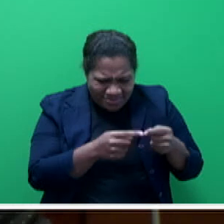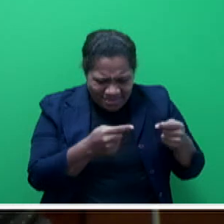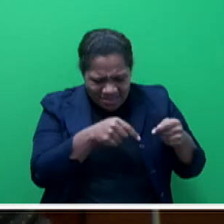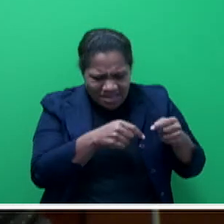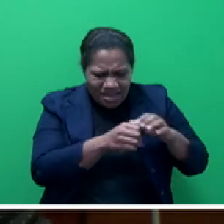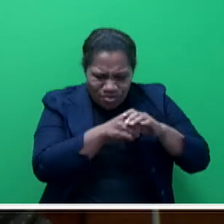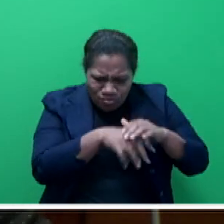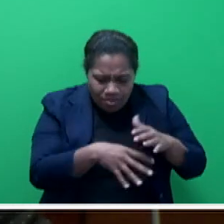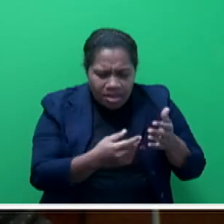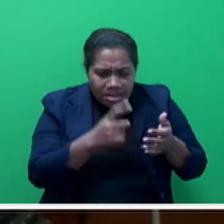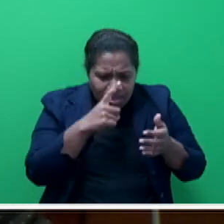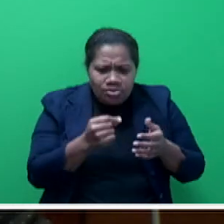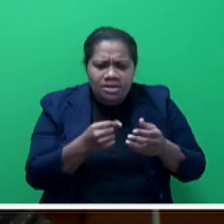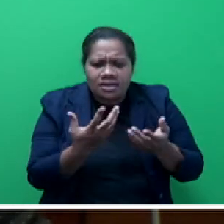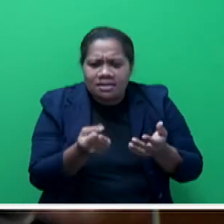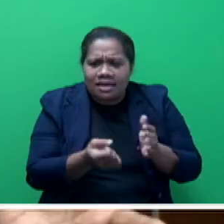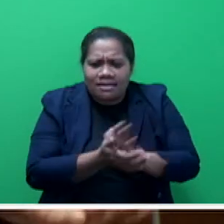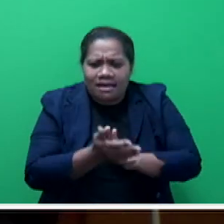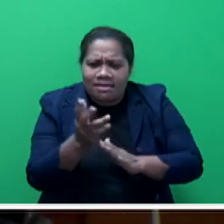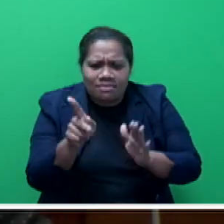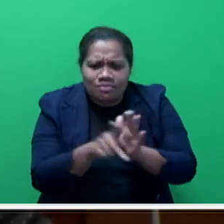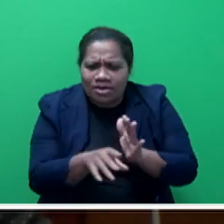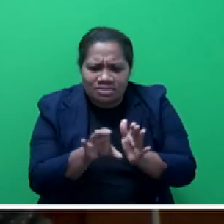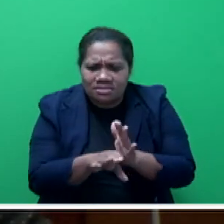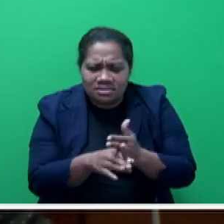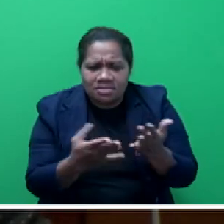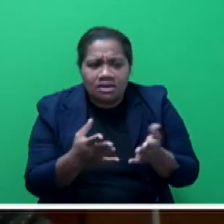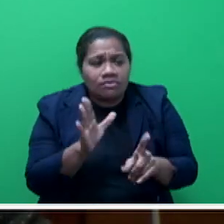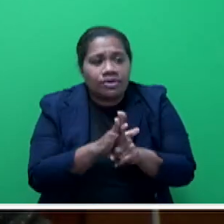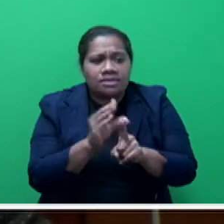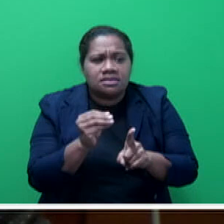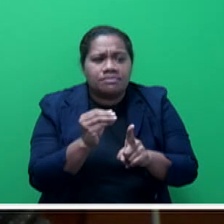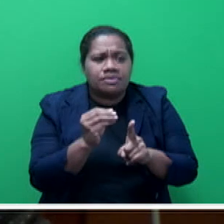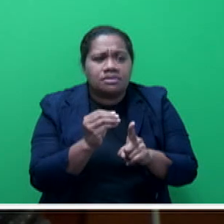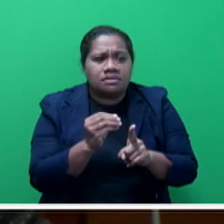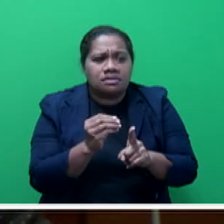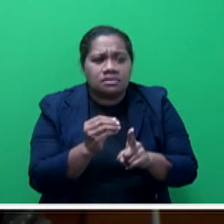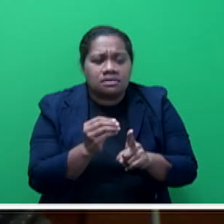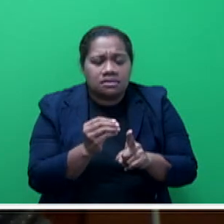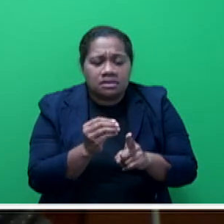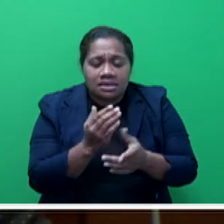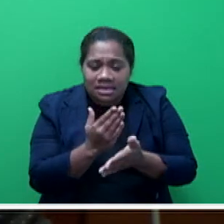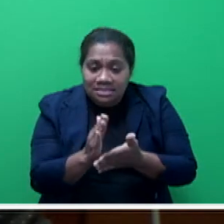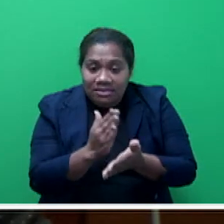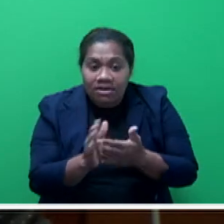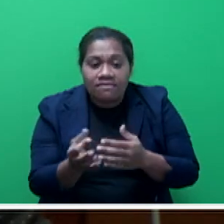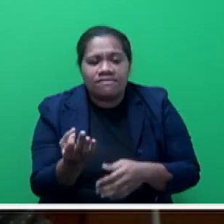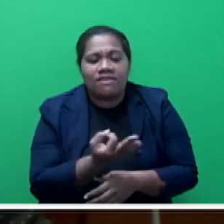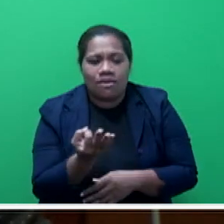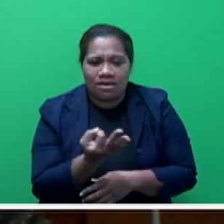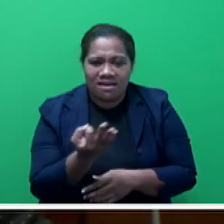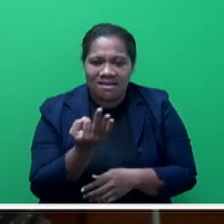than what the produce is fetching. For example, cassava flour from cassava produce. Cassava flour is a product. So, Mr.